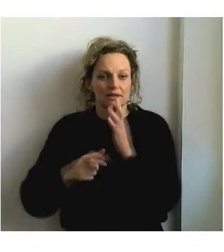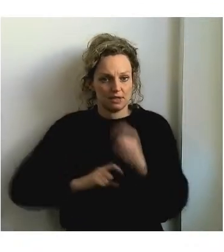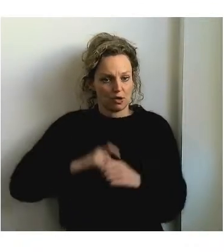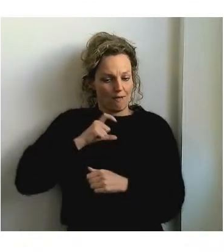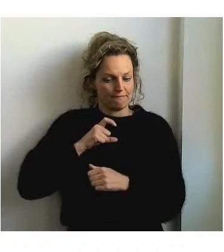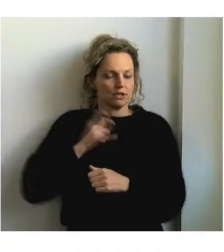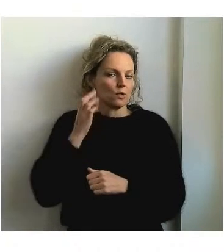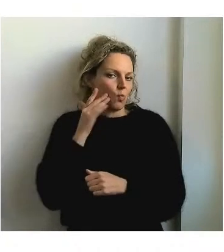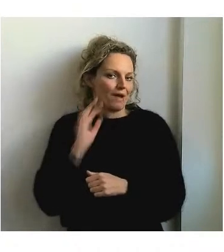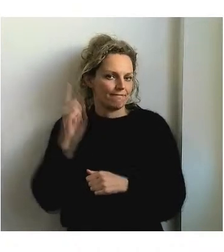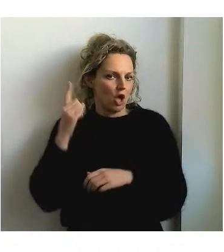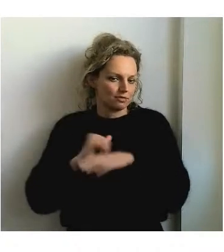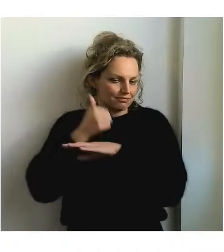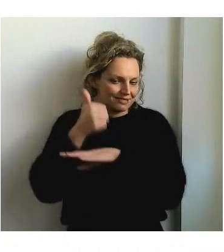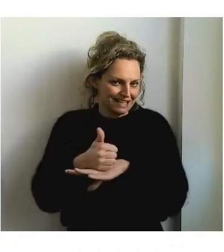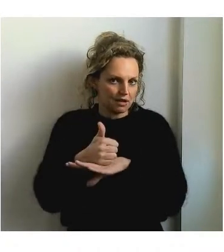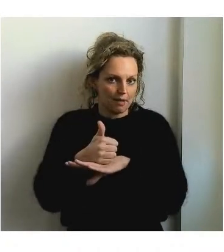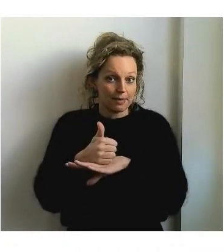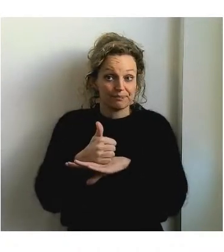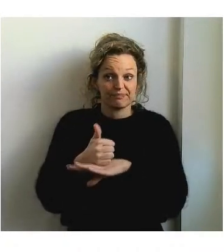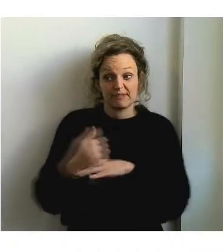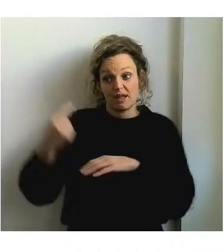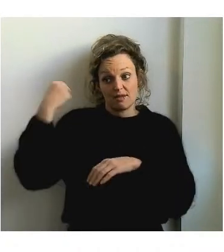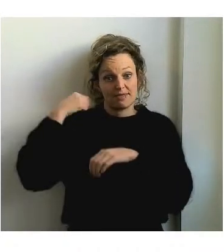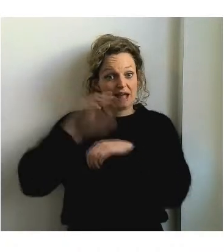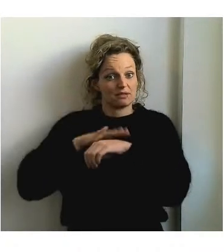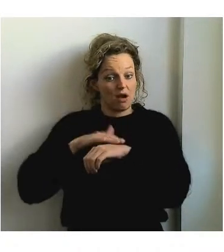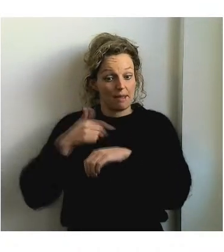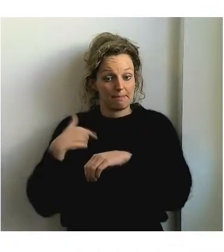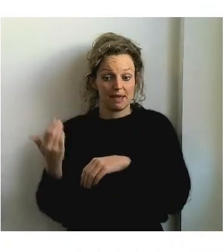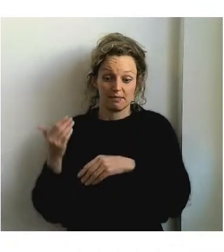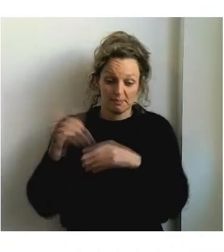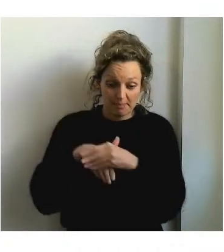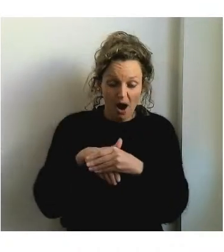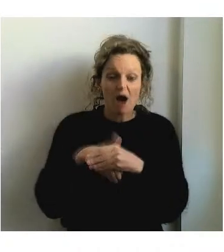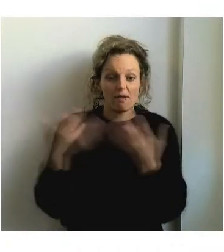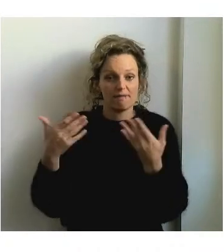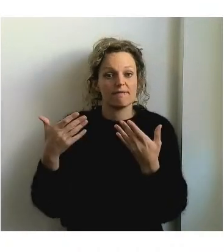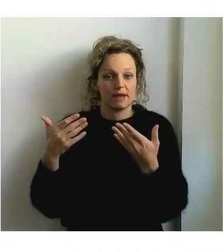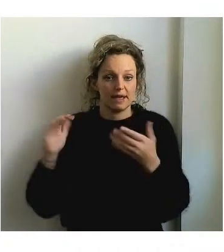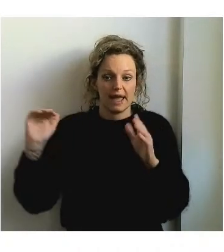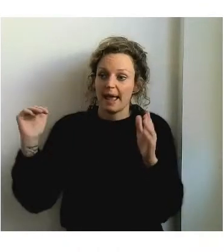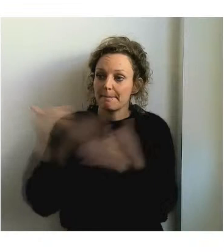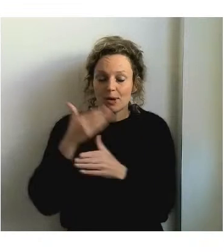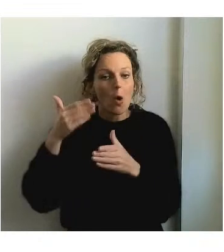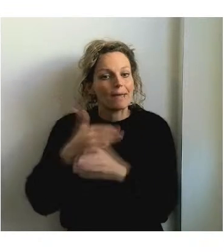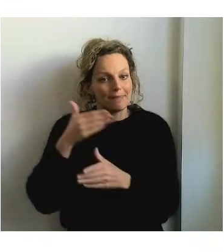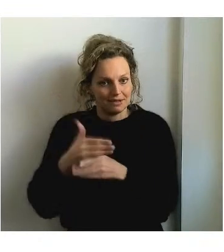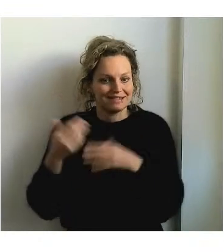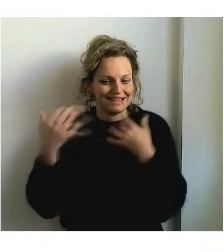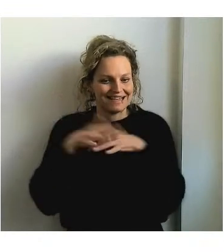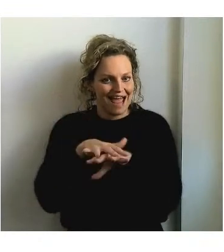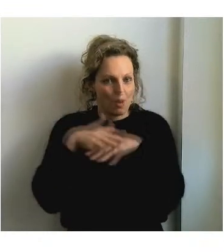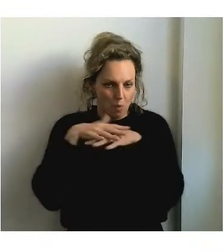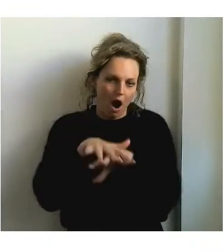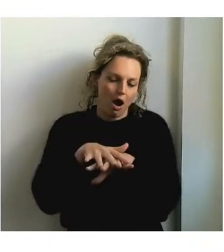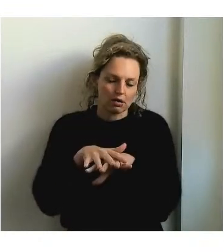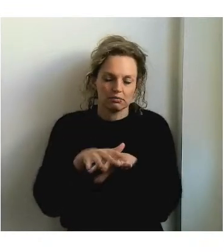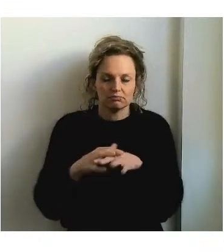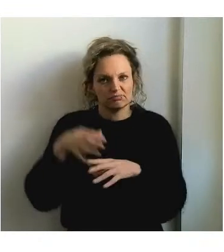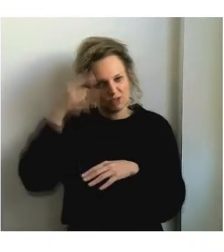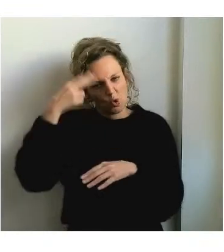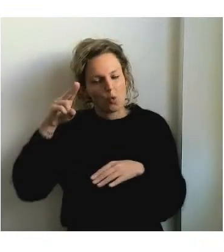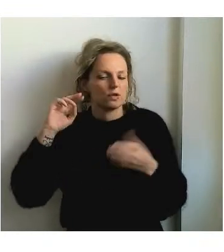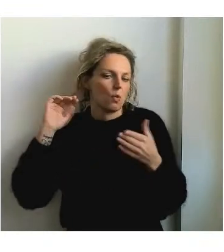initiated, I was just part of our disability employee network, which at KPMG we call Workability. So kind of